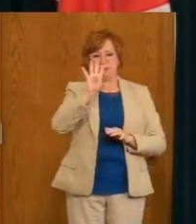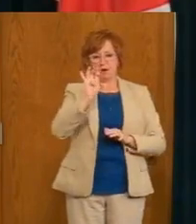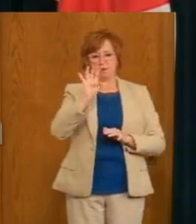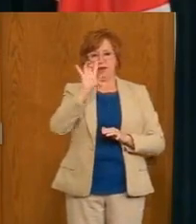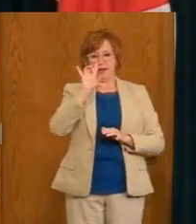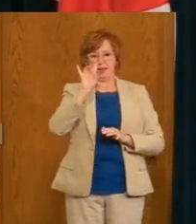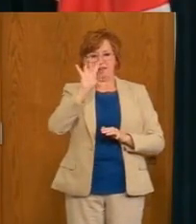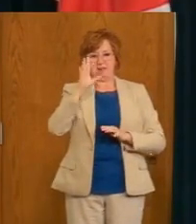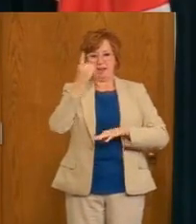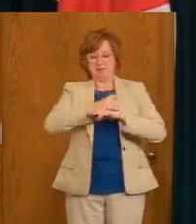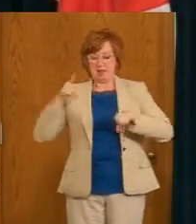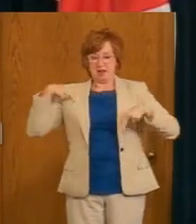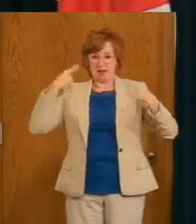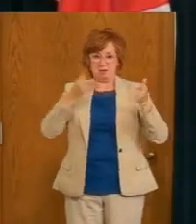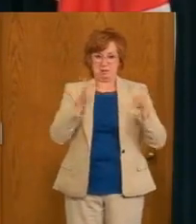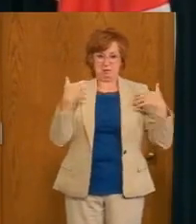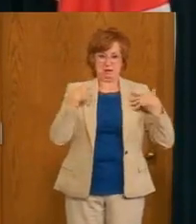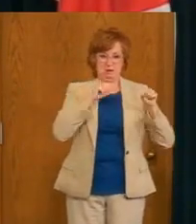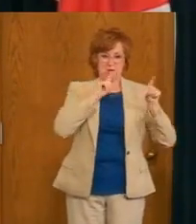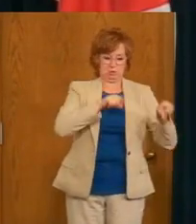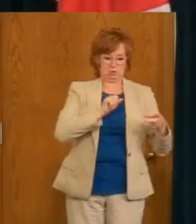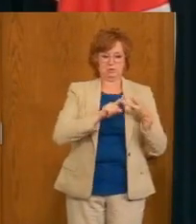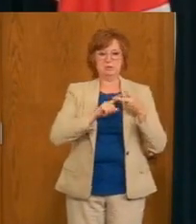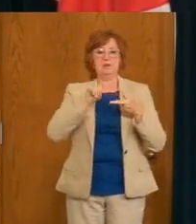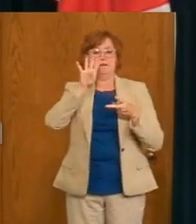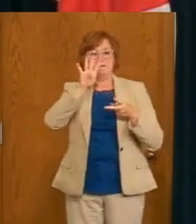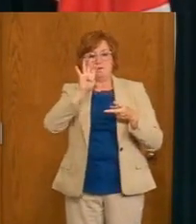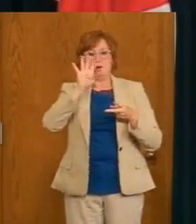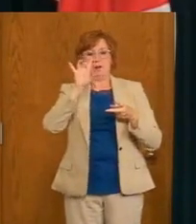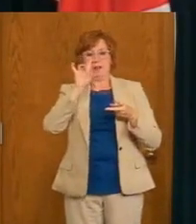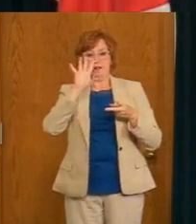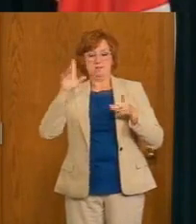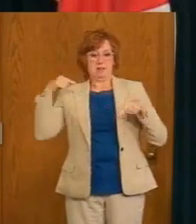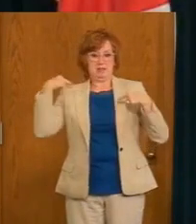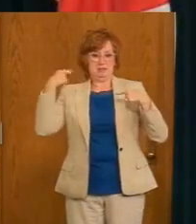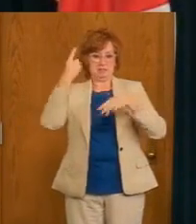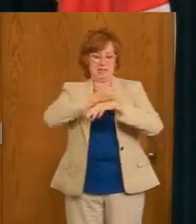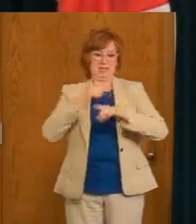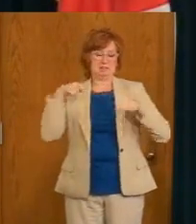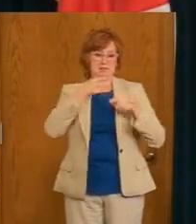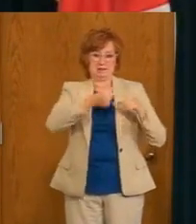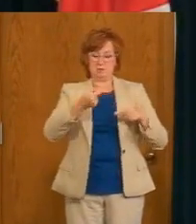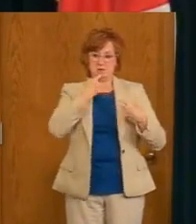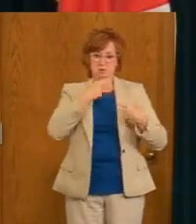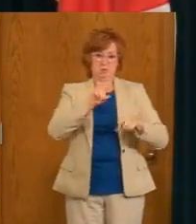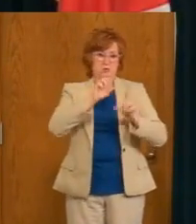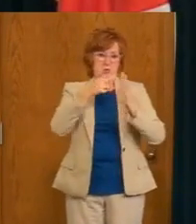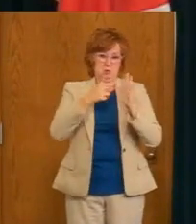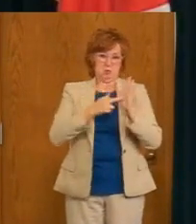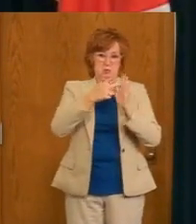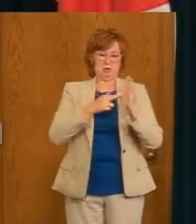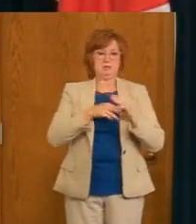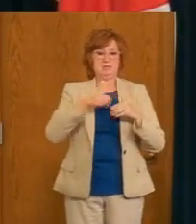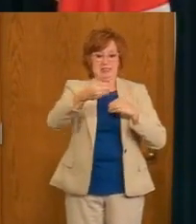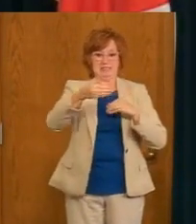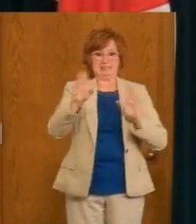place, after 485 days of the government telling you how to live your life, all of those restrictions will